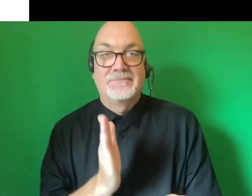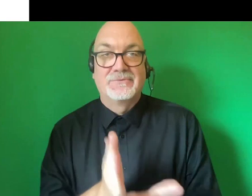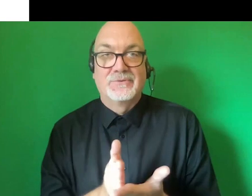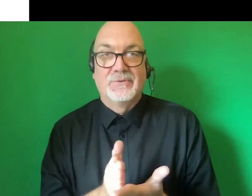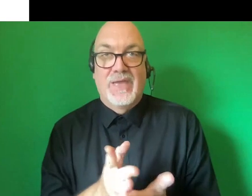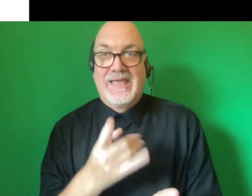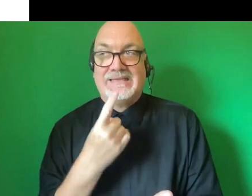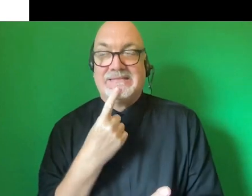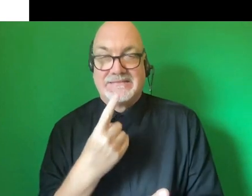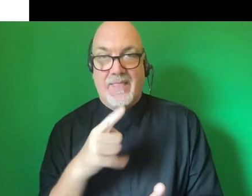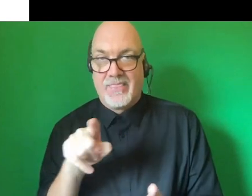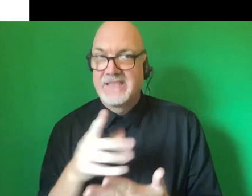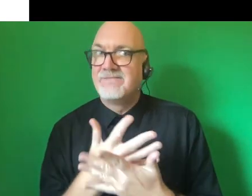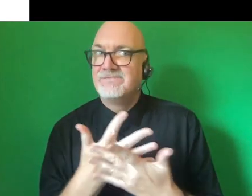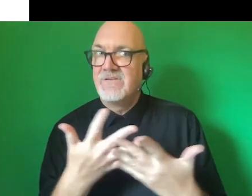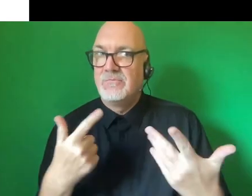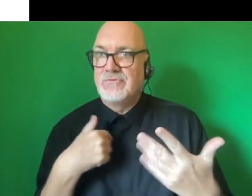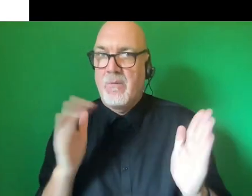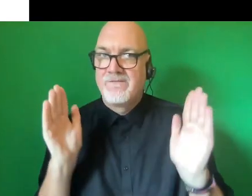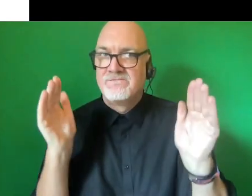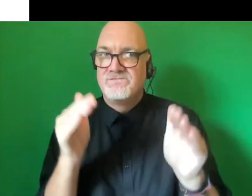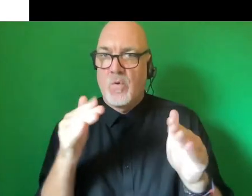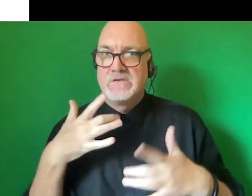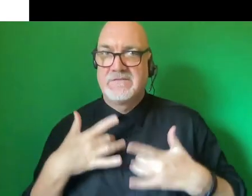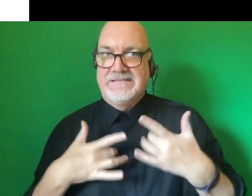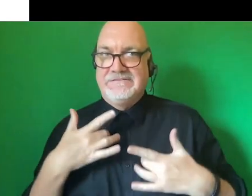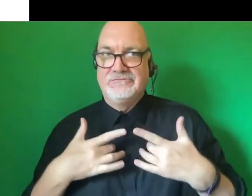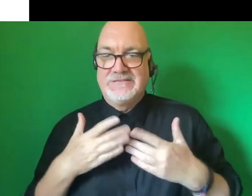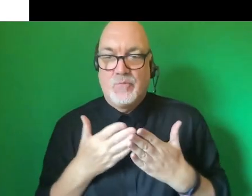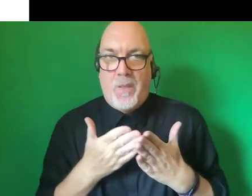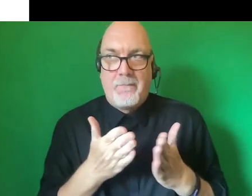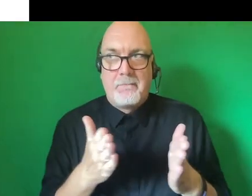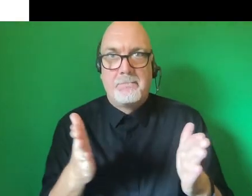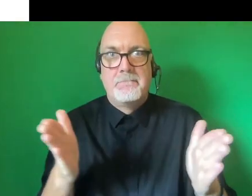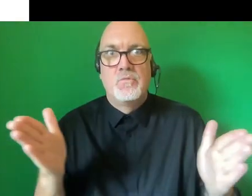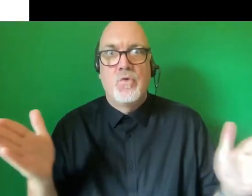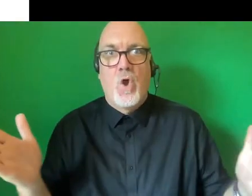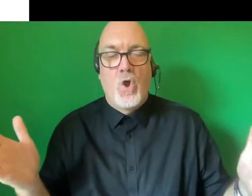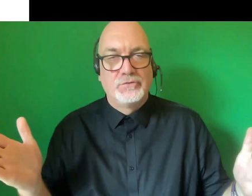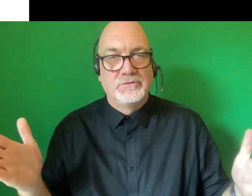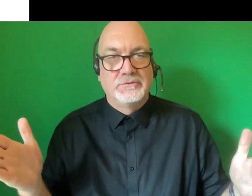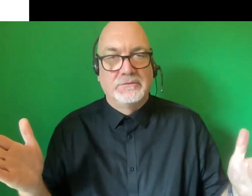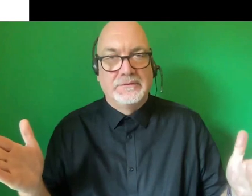I'd said for Inc. 2, that's very much our focus of interest, is to broaden